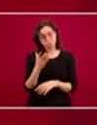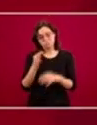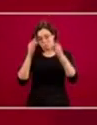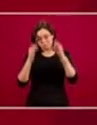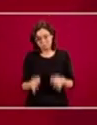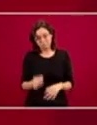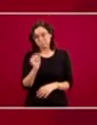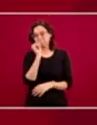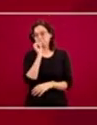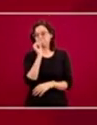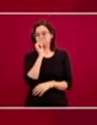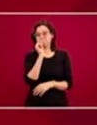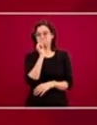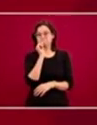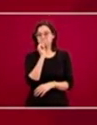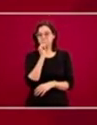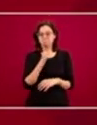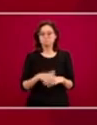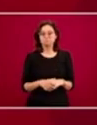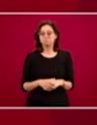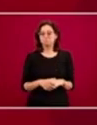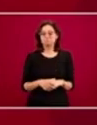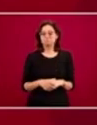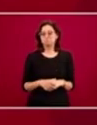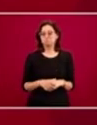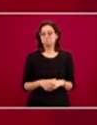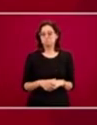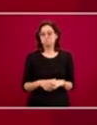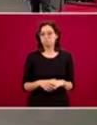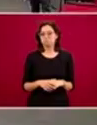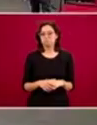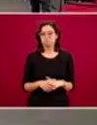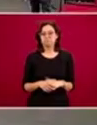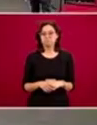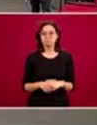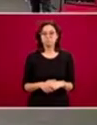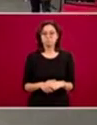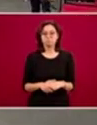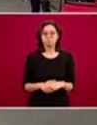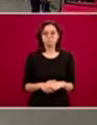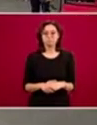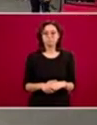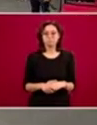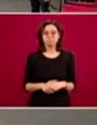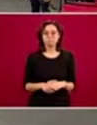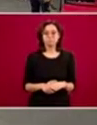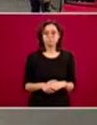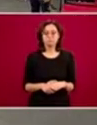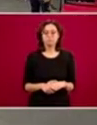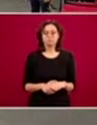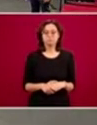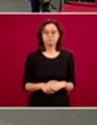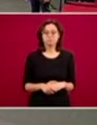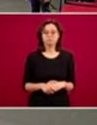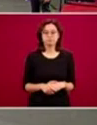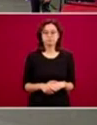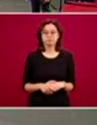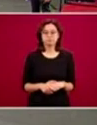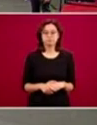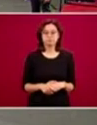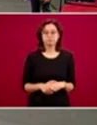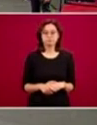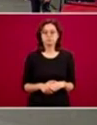transported the COVID-19, the coronavirus SARS-CoV-2, we still